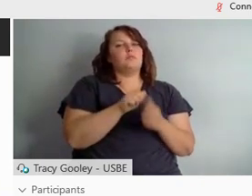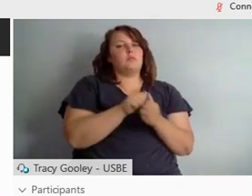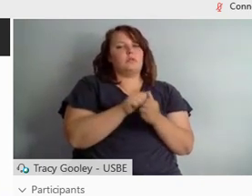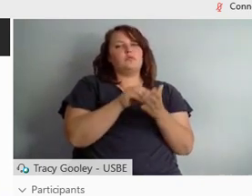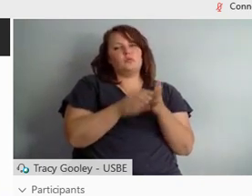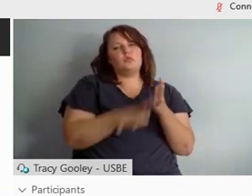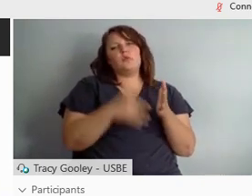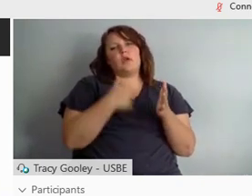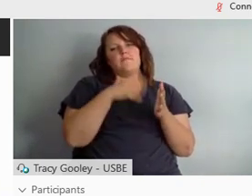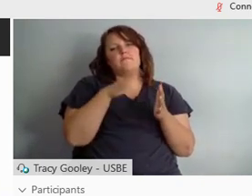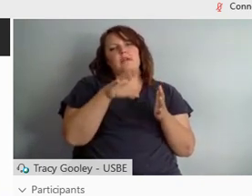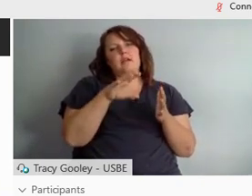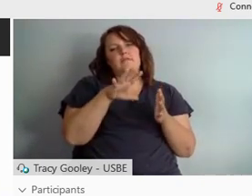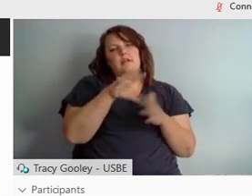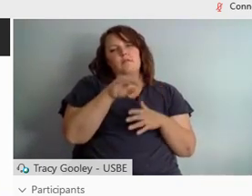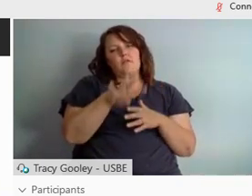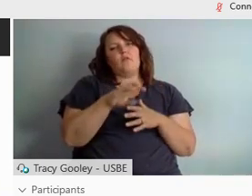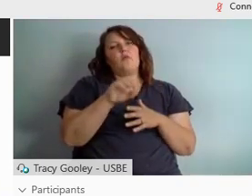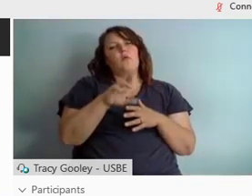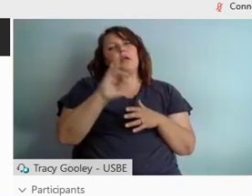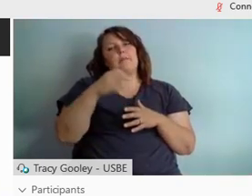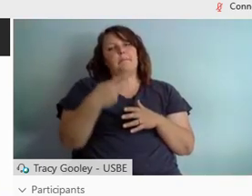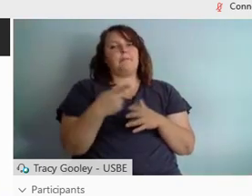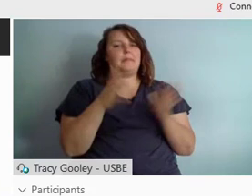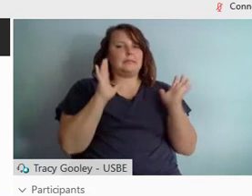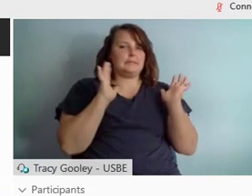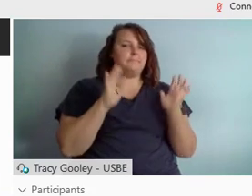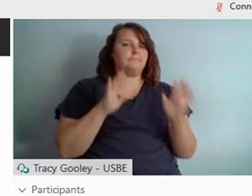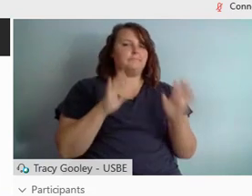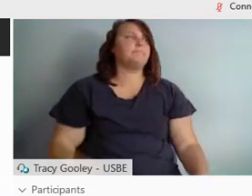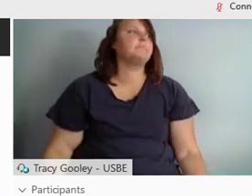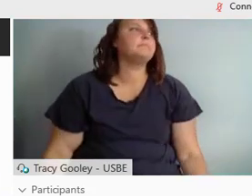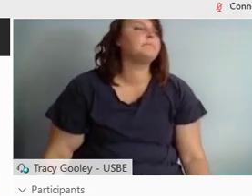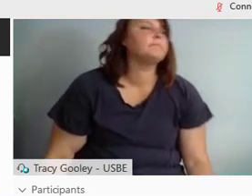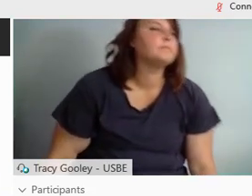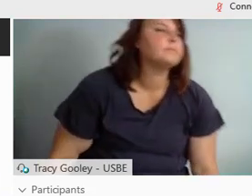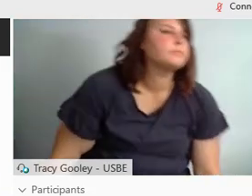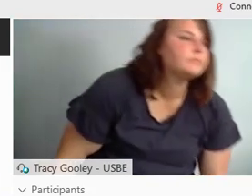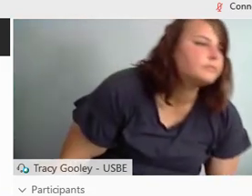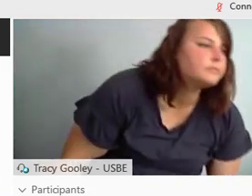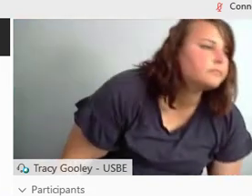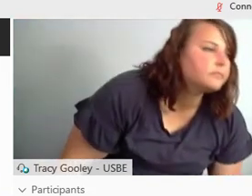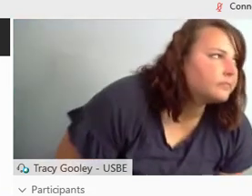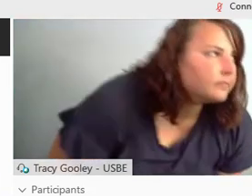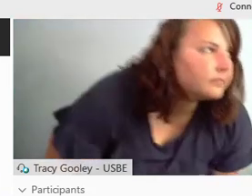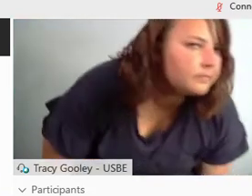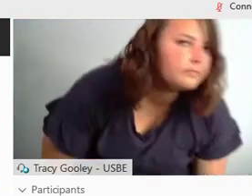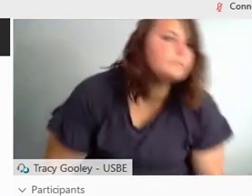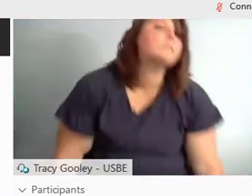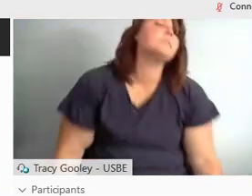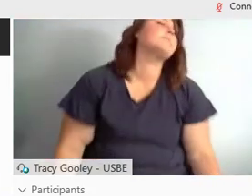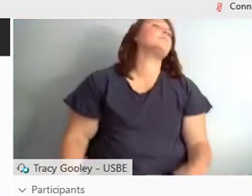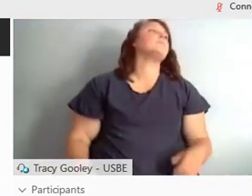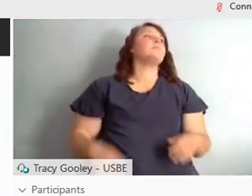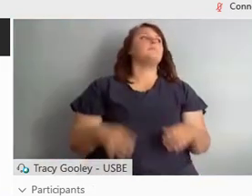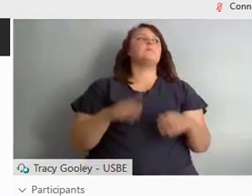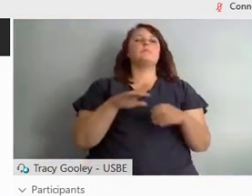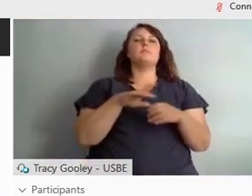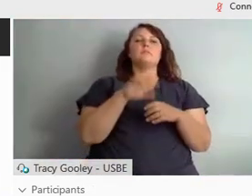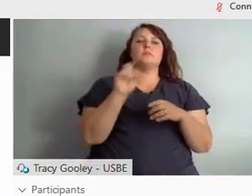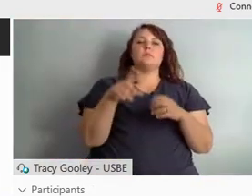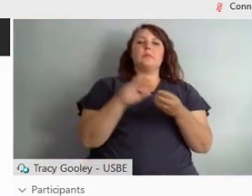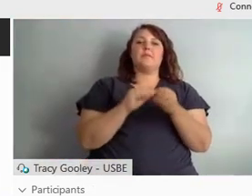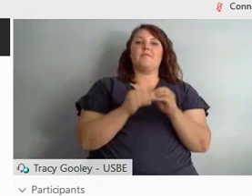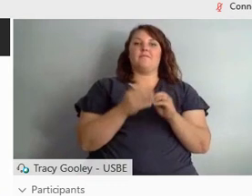those appropriate 504 IEP plans. Okay? All right, question number 5. This is